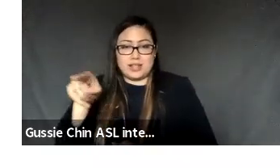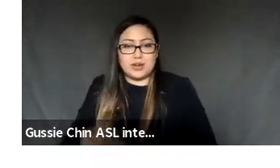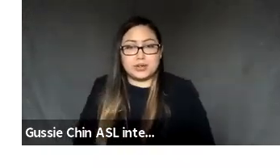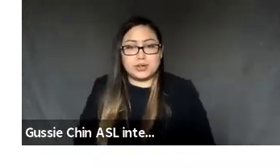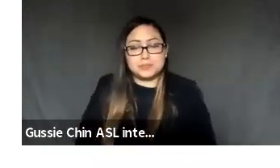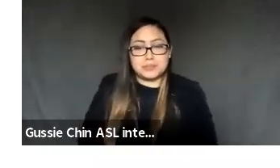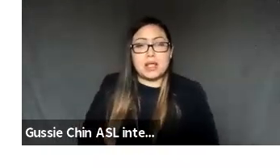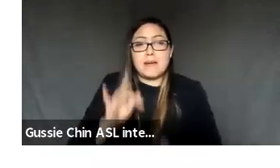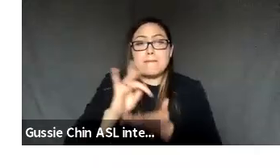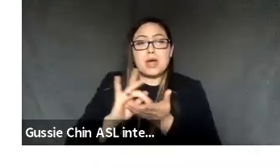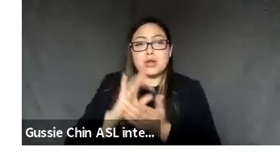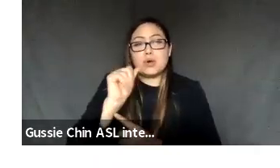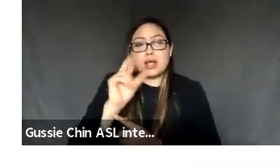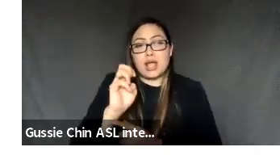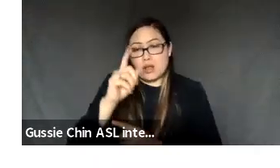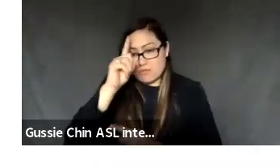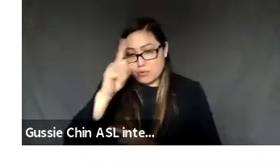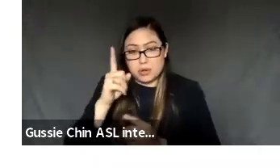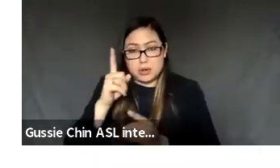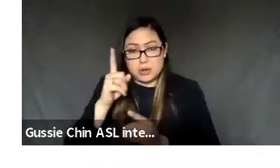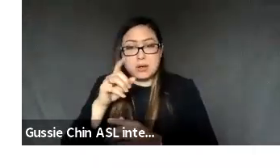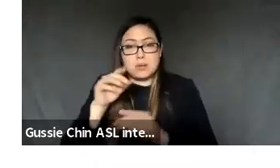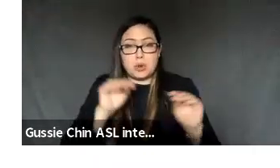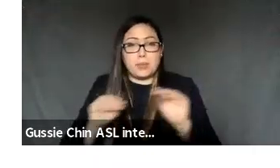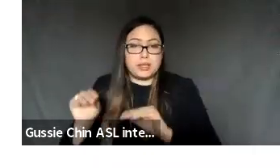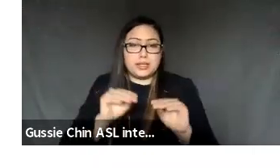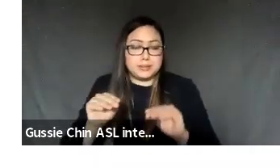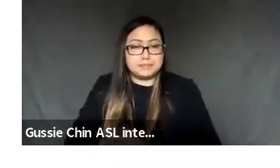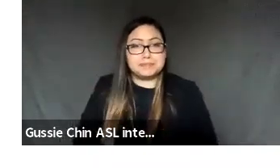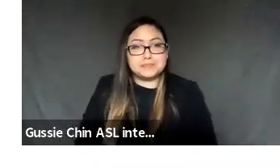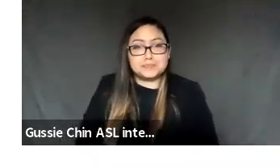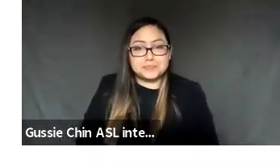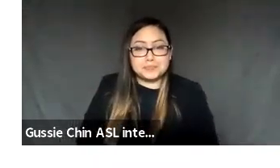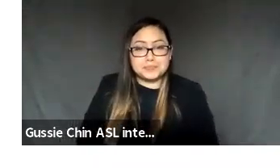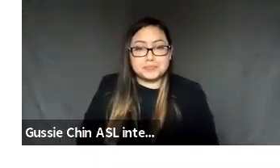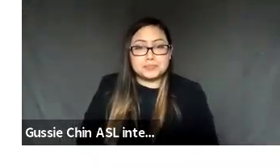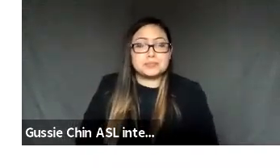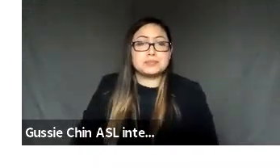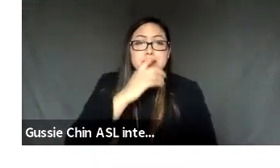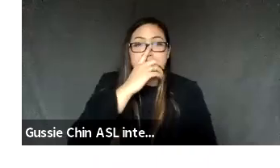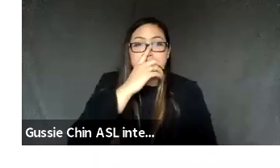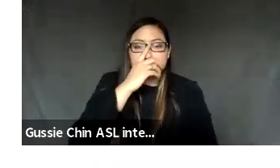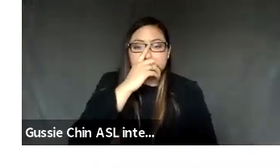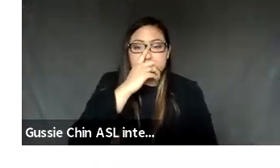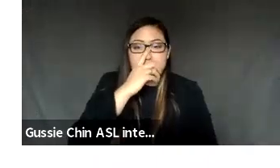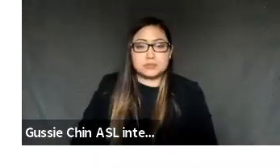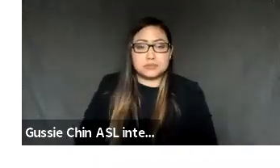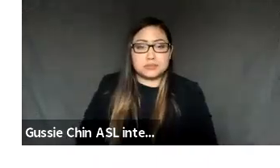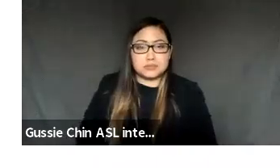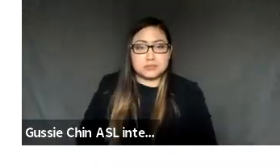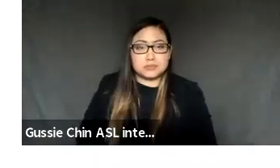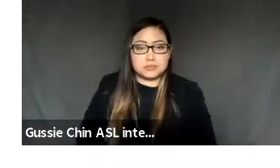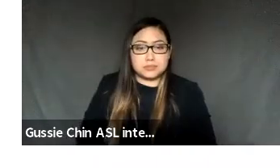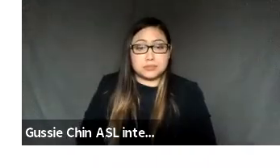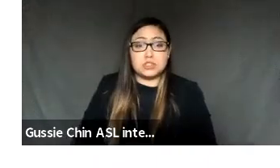Okay, so let's move on to the next slide, slide number 73, and talk about the medical diagnostic equipment final rule.